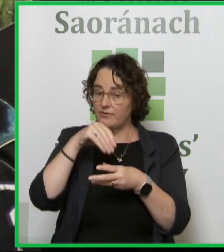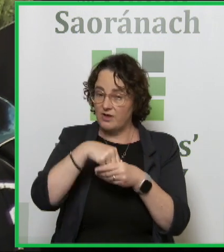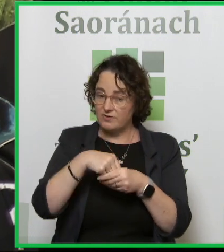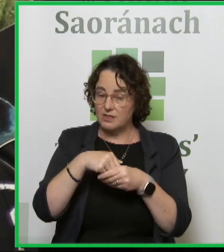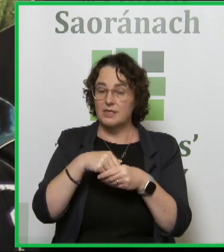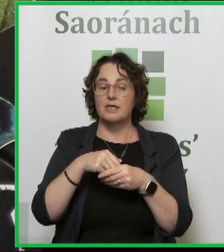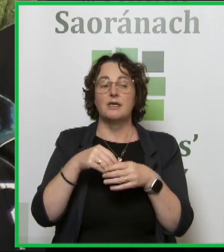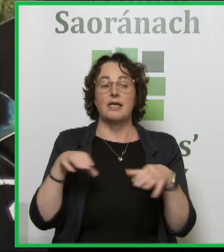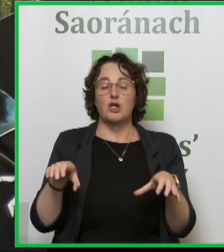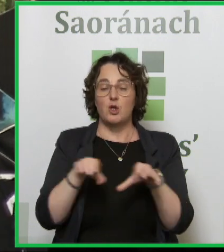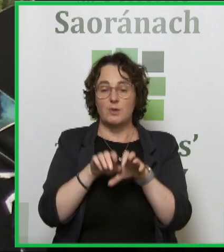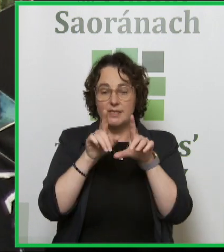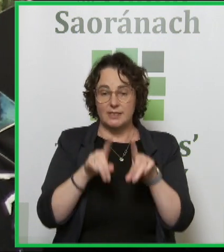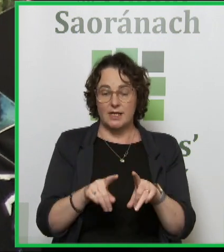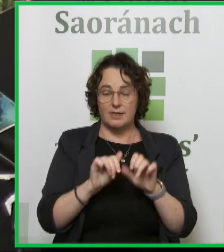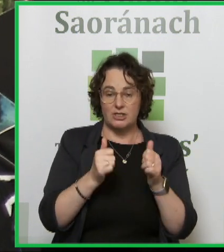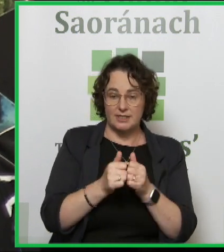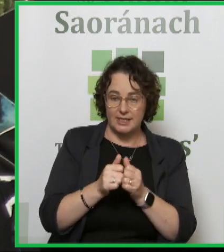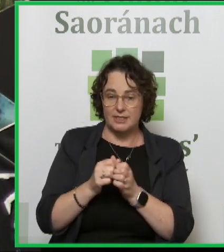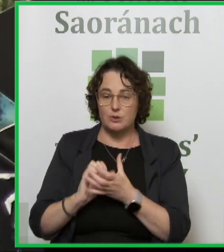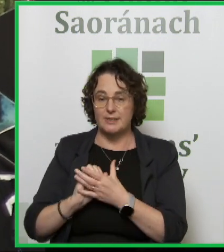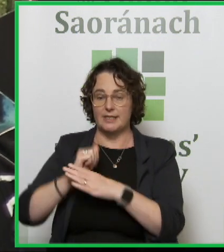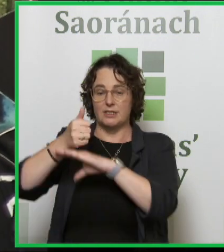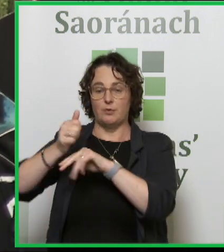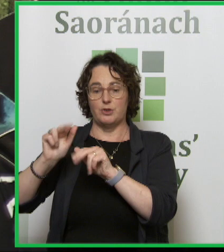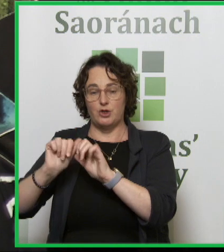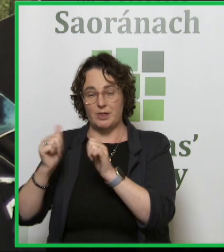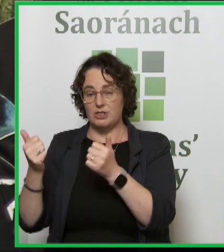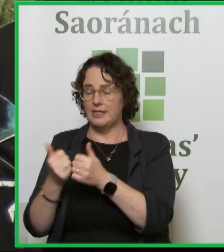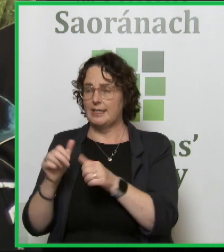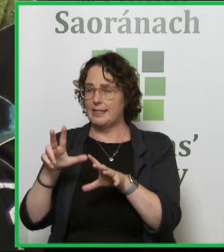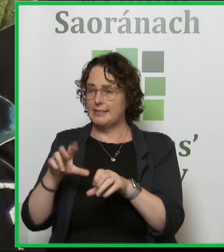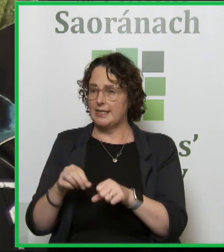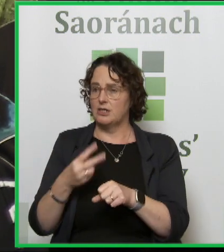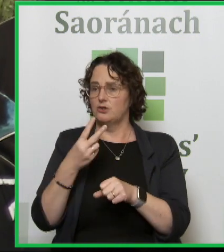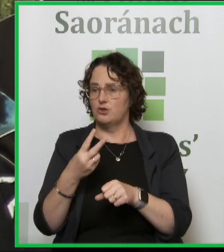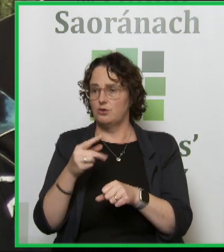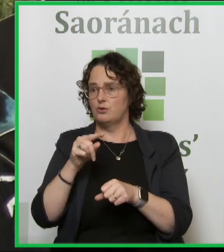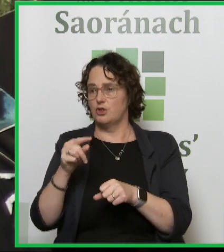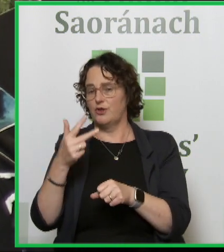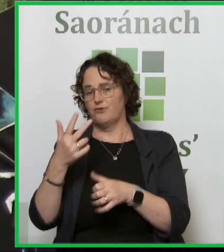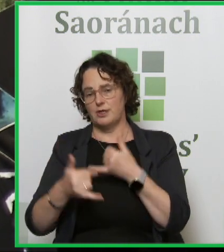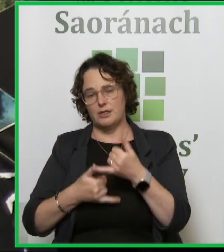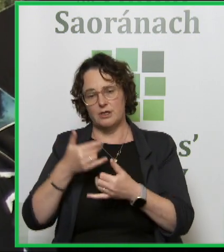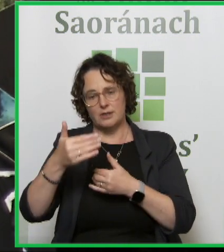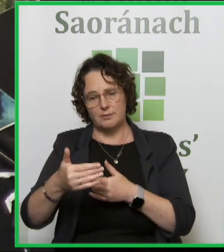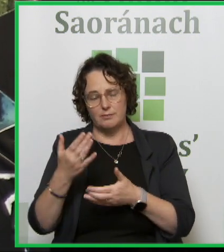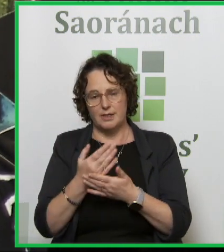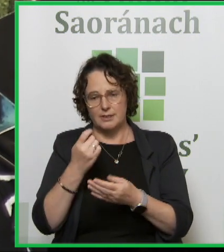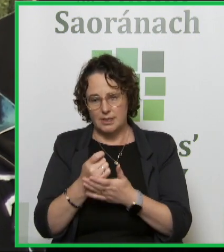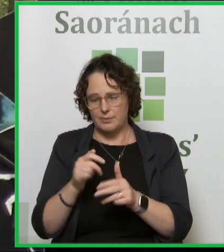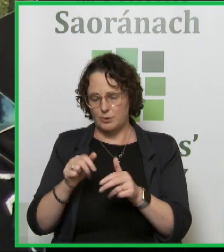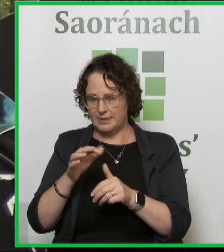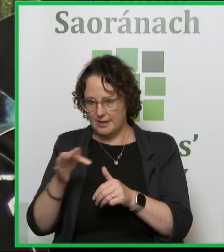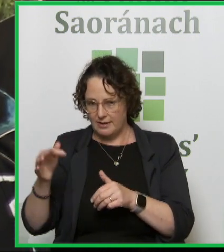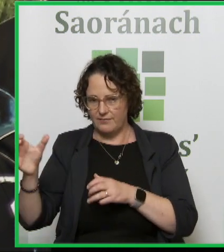agencies and setting up agencies, will take 2 to 3 years. That's just the reality. By the time you get the staff, the skills. So again, I would just